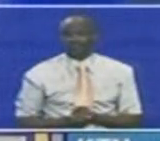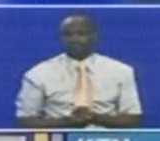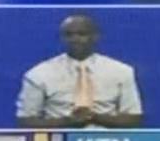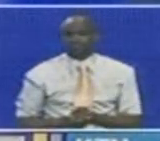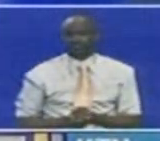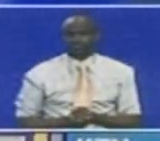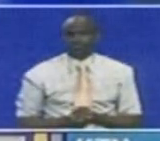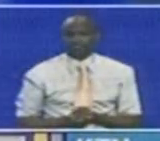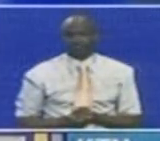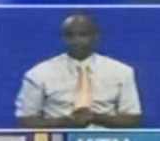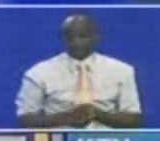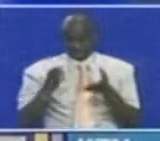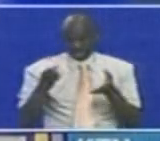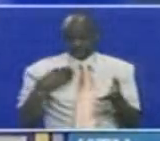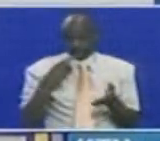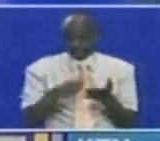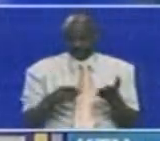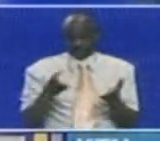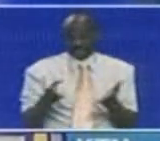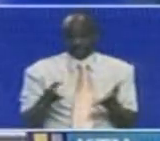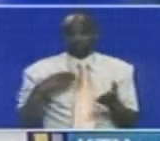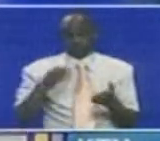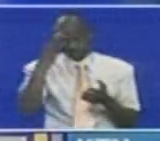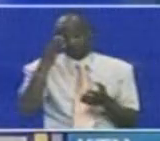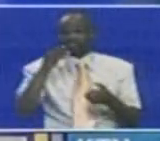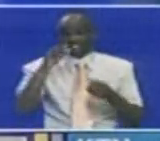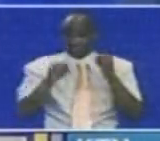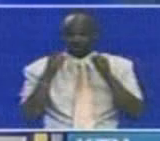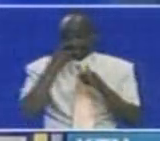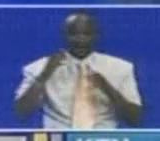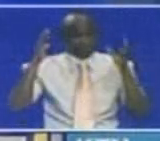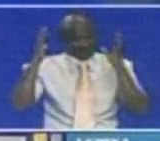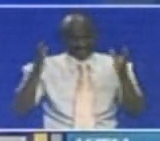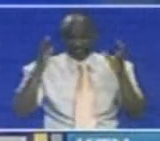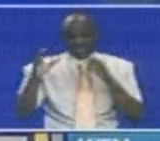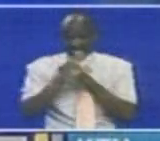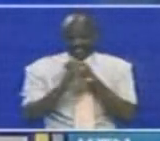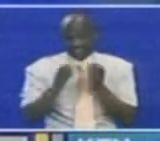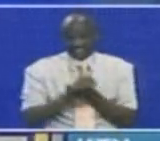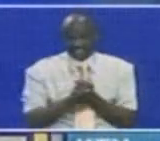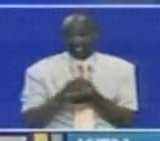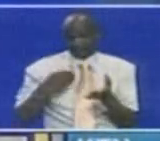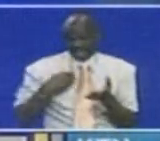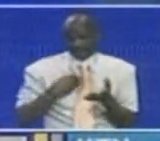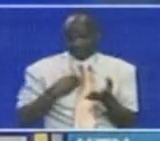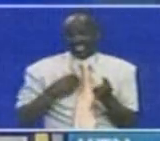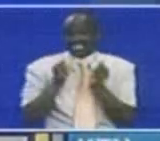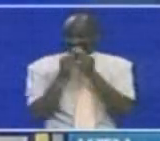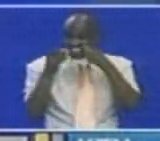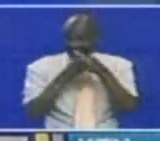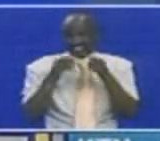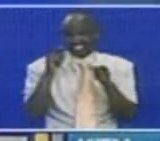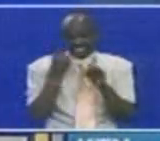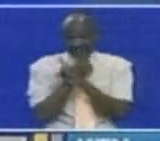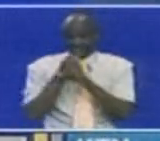First of all, South Sudan is a very big country, as you know. It's bigger than the size of France, with about 10 states. Out of those 10